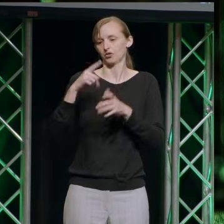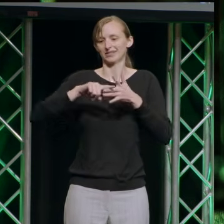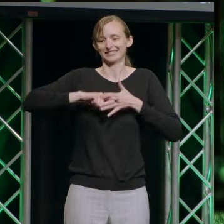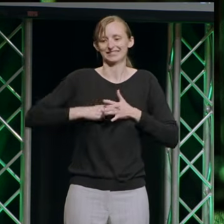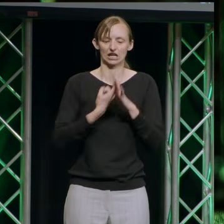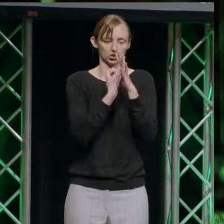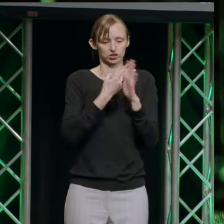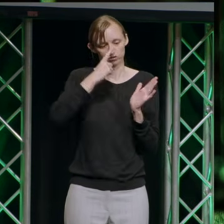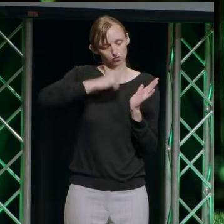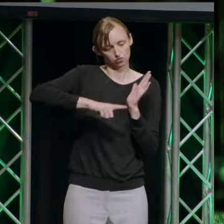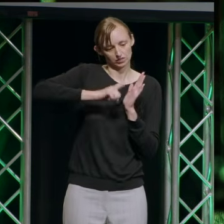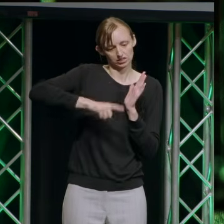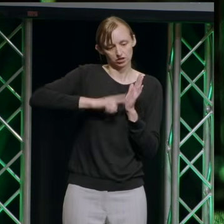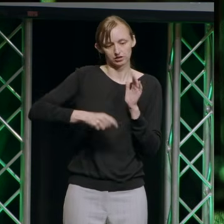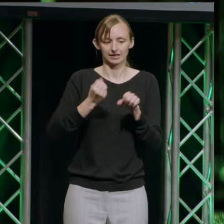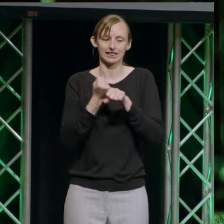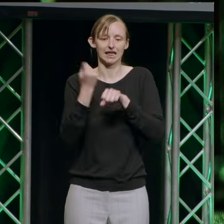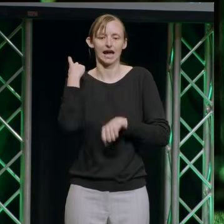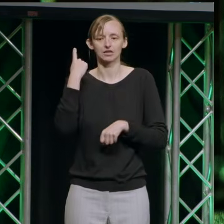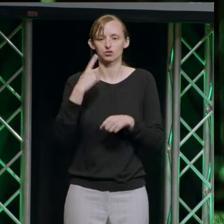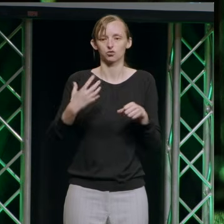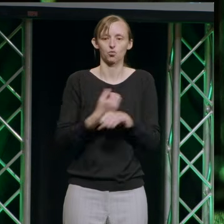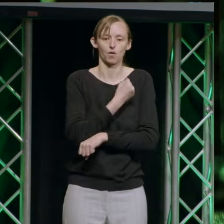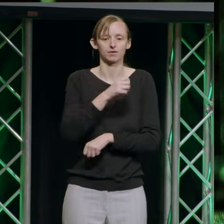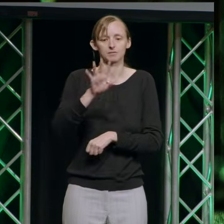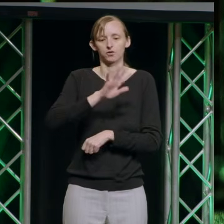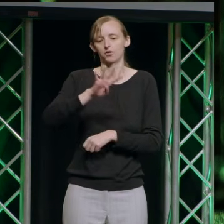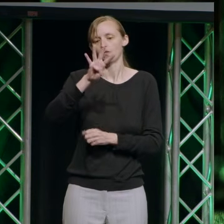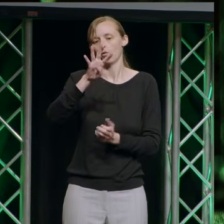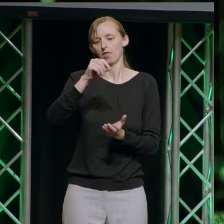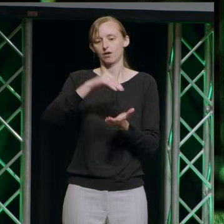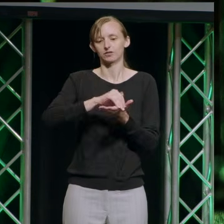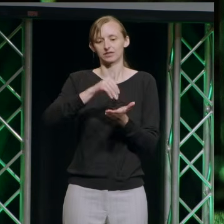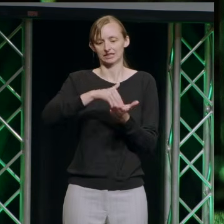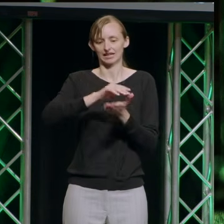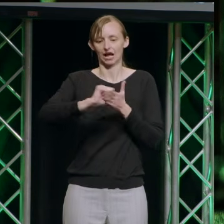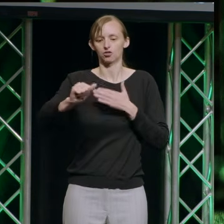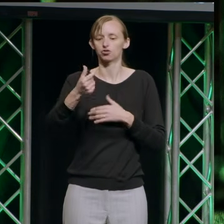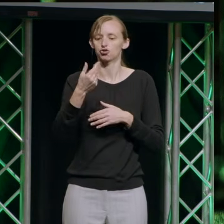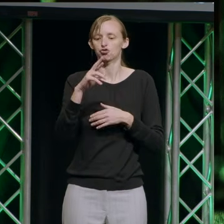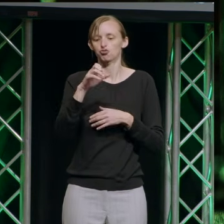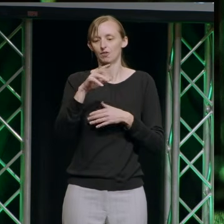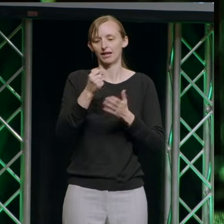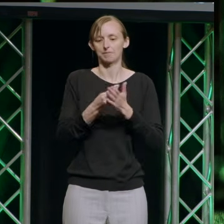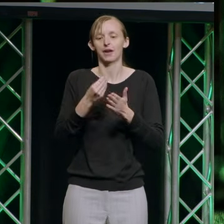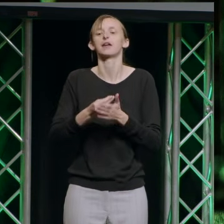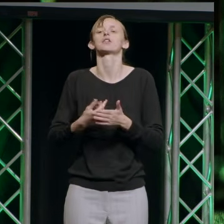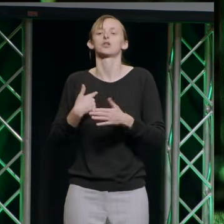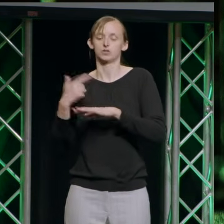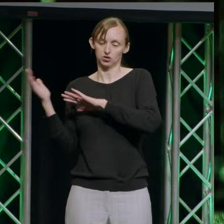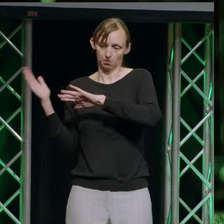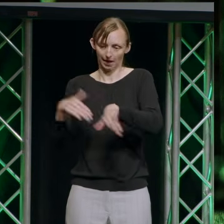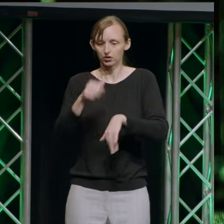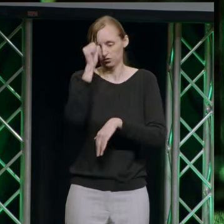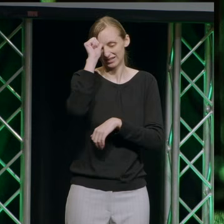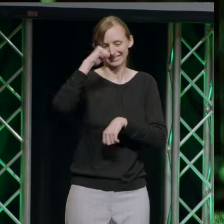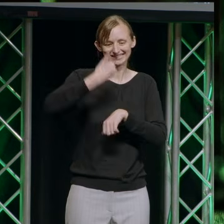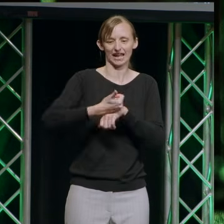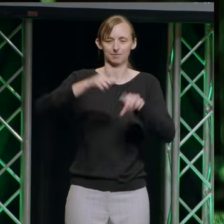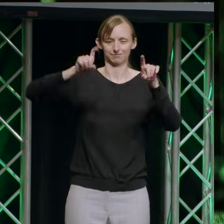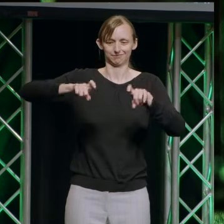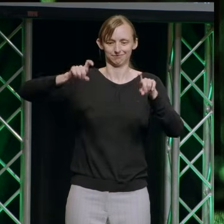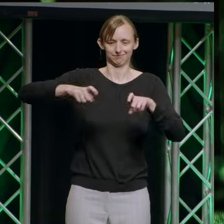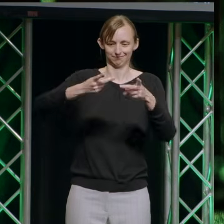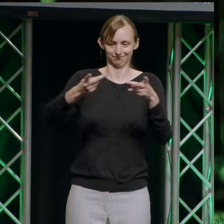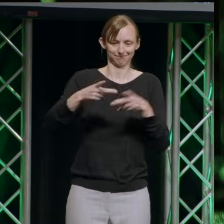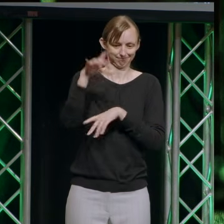on-ground research, and last year we won about $40,000 in grant money, because of which we could go back to India and set up a pilot facility.